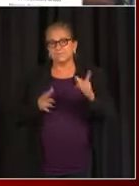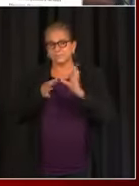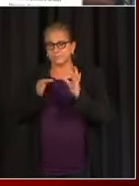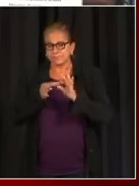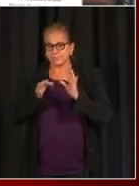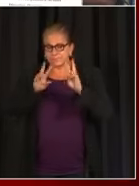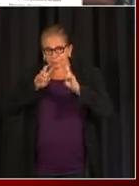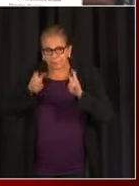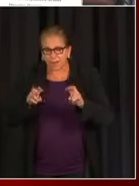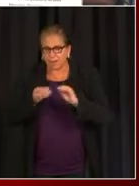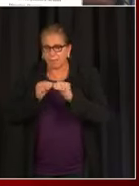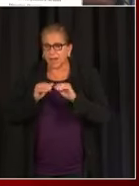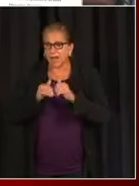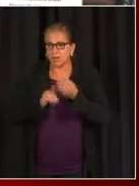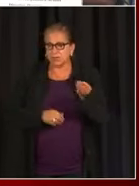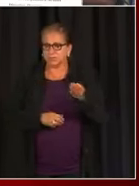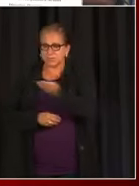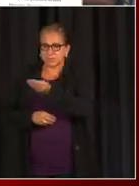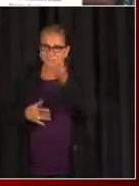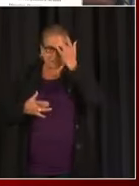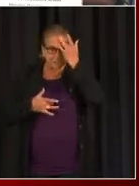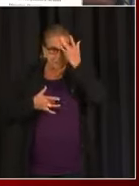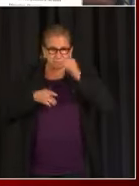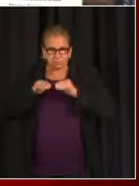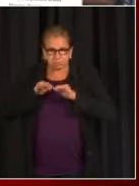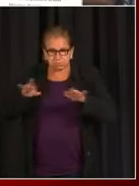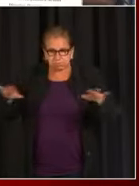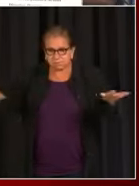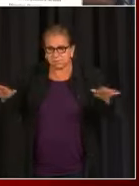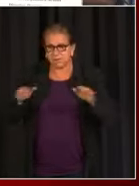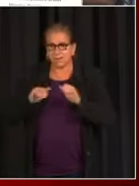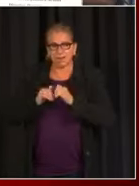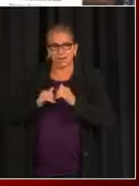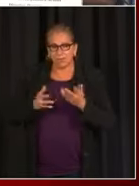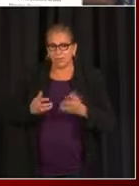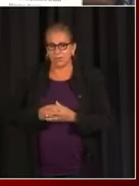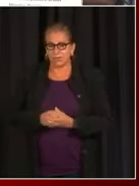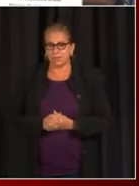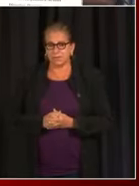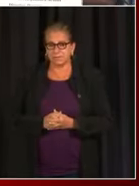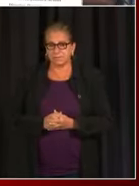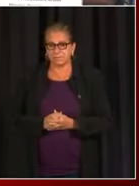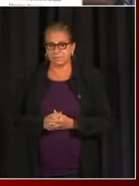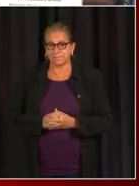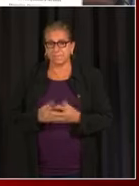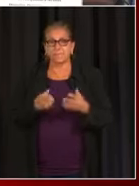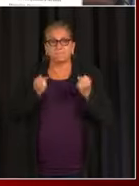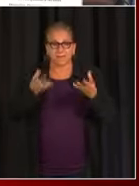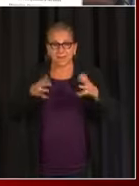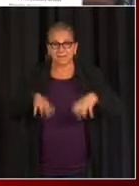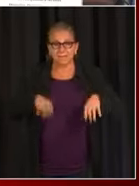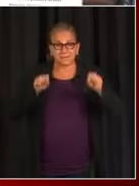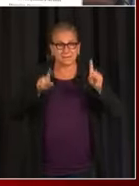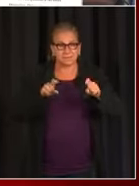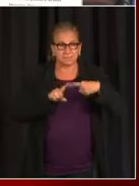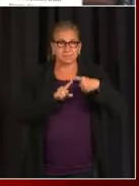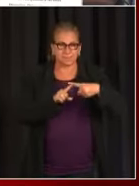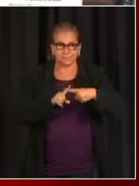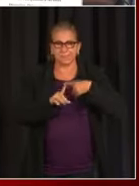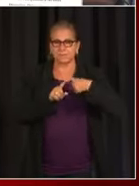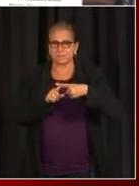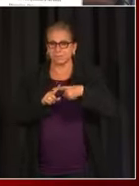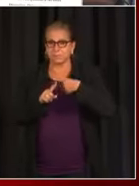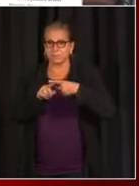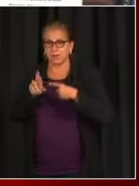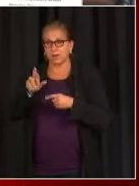created metrics related to the daily case rate and the test positivity rate, meaning their continuum consists